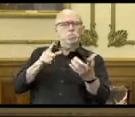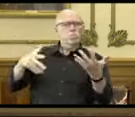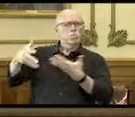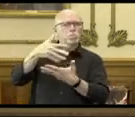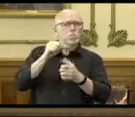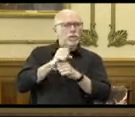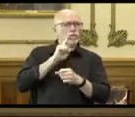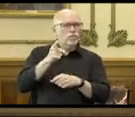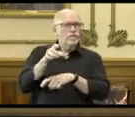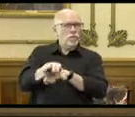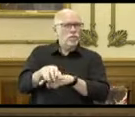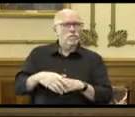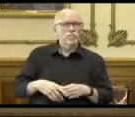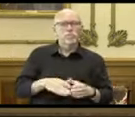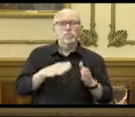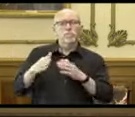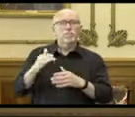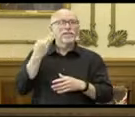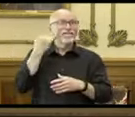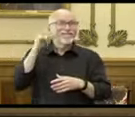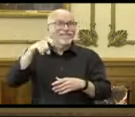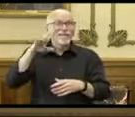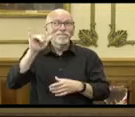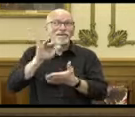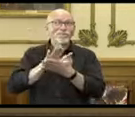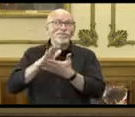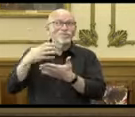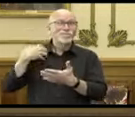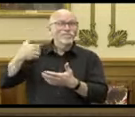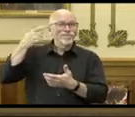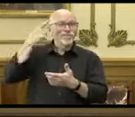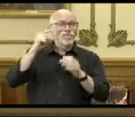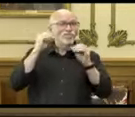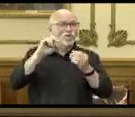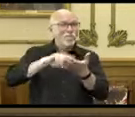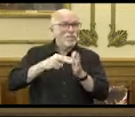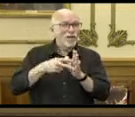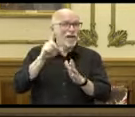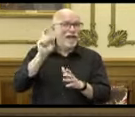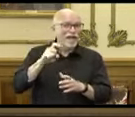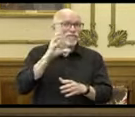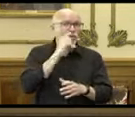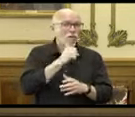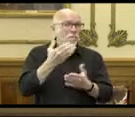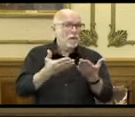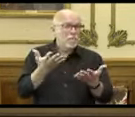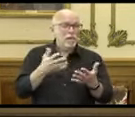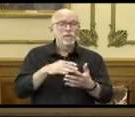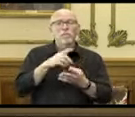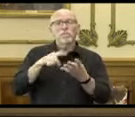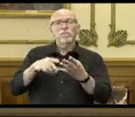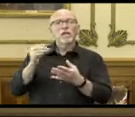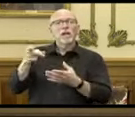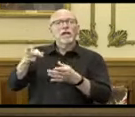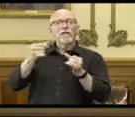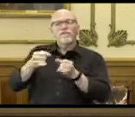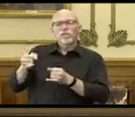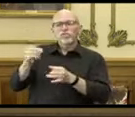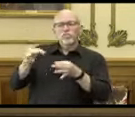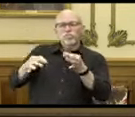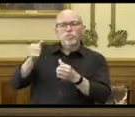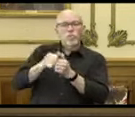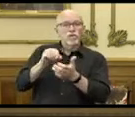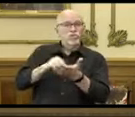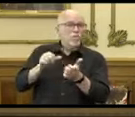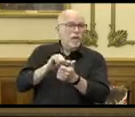enforced. When deemed necessary by a school official for instructional purposes. And individual discretion for students with an